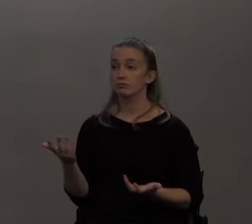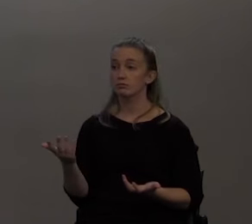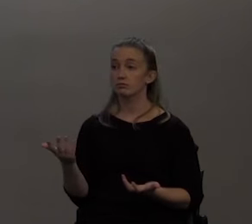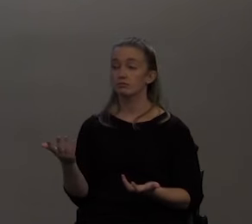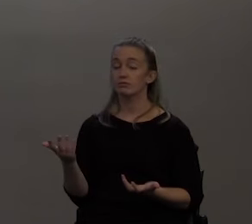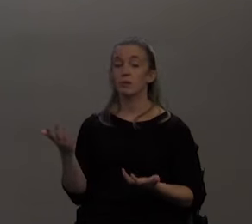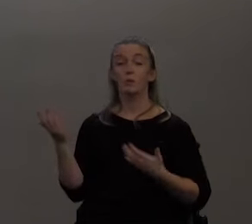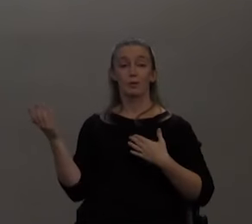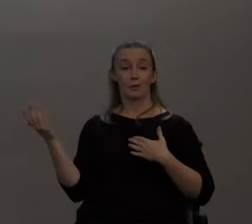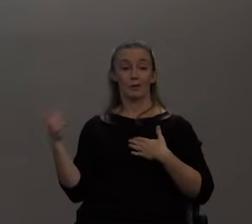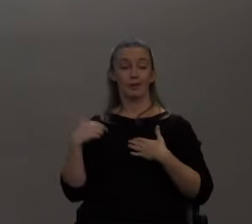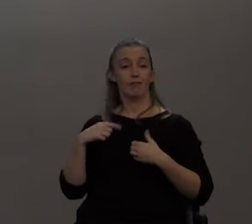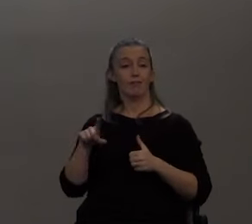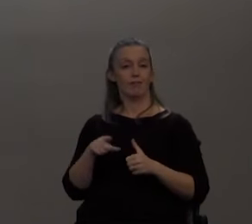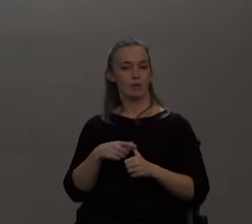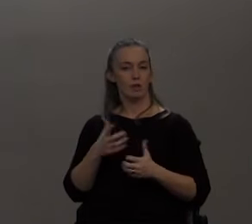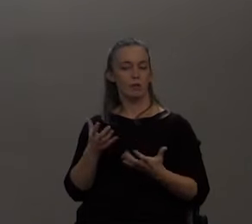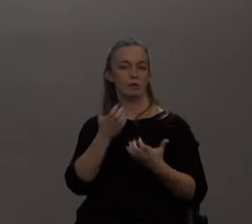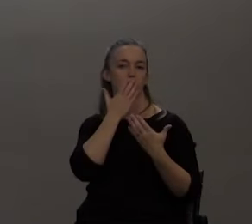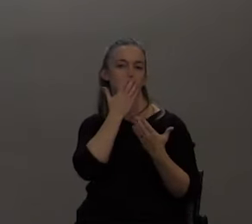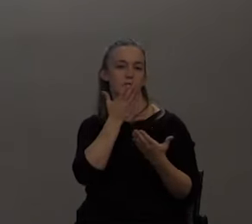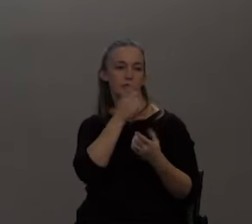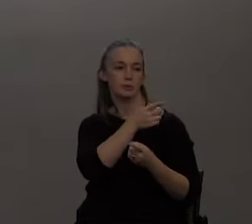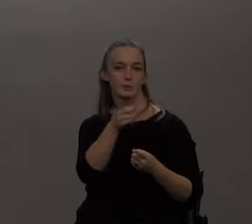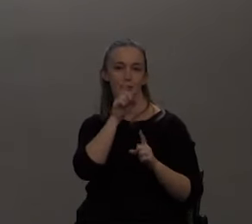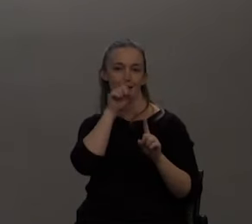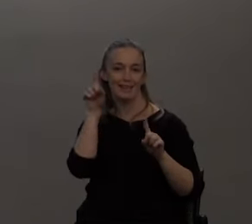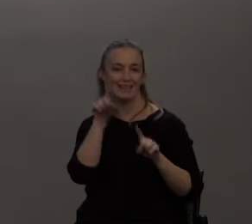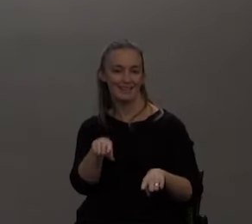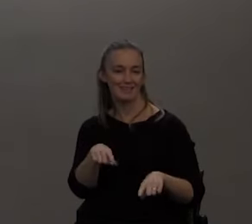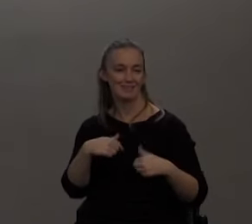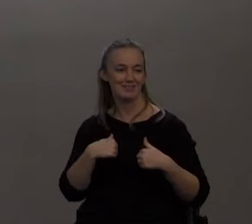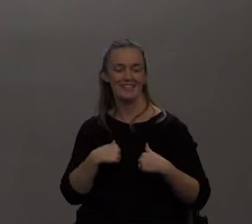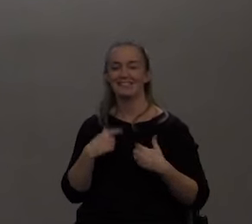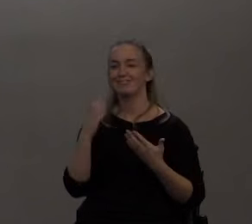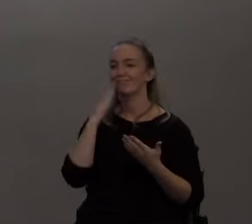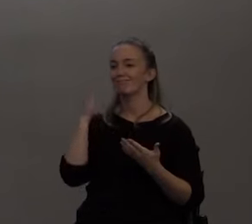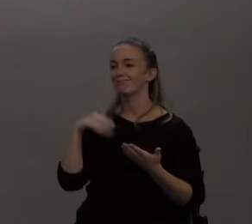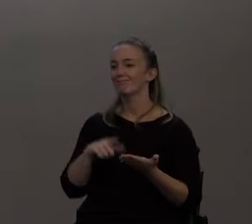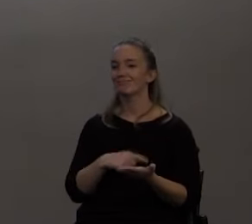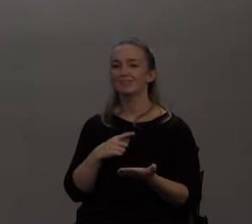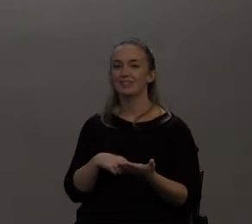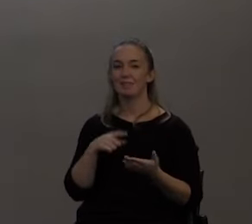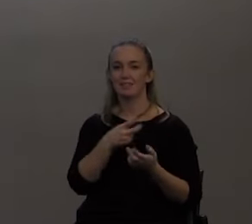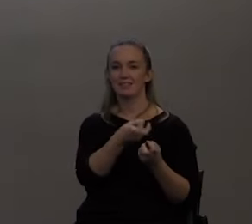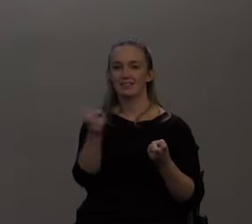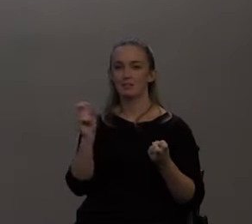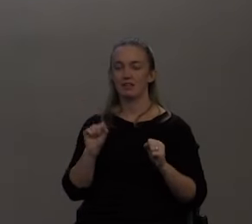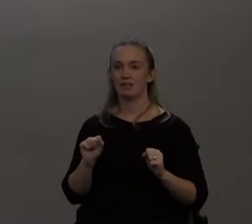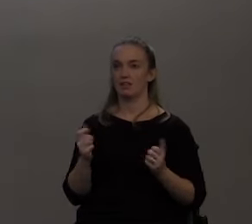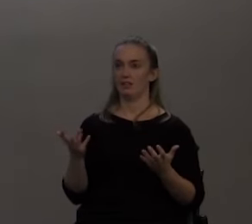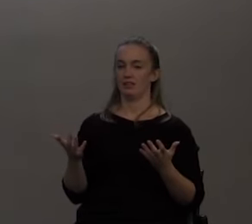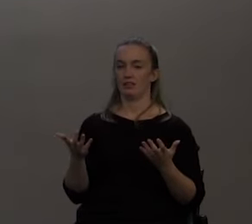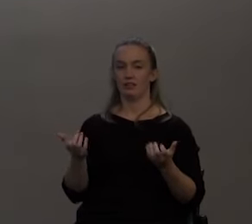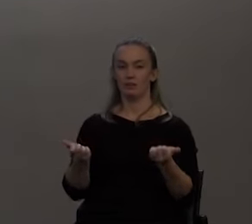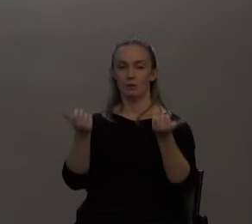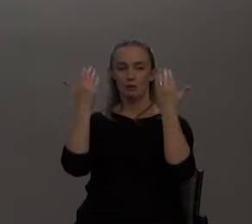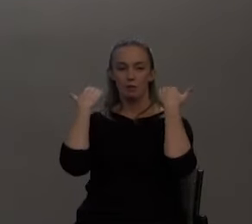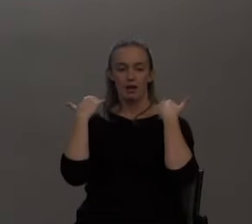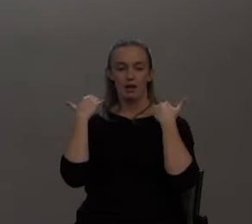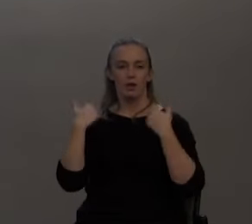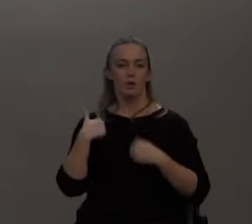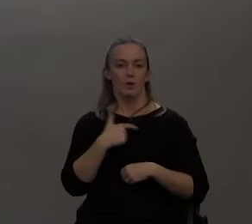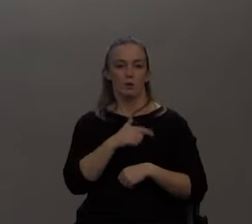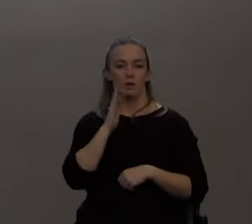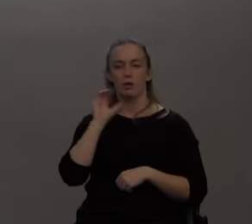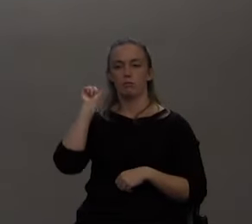Well, I first want to appreciate you responding back to me, because I know sometimes these can be a little bit overwhelming, and we're